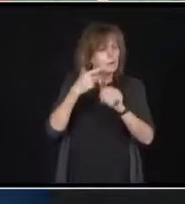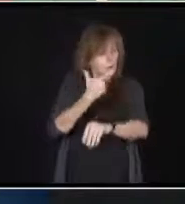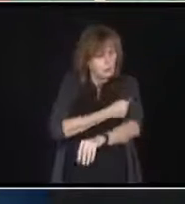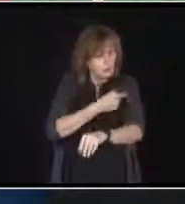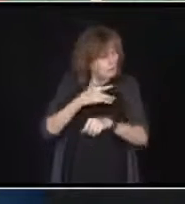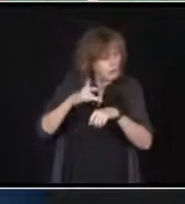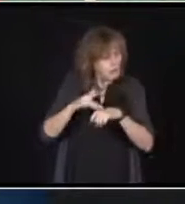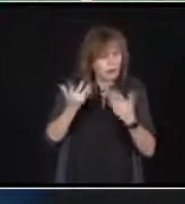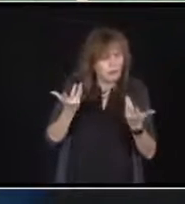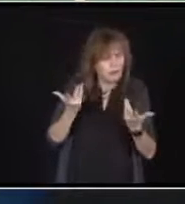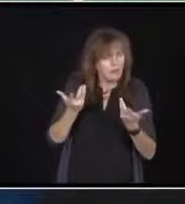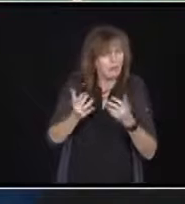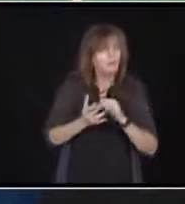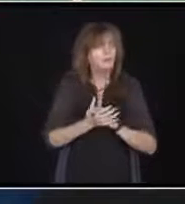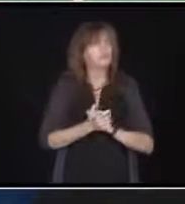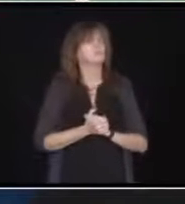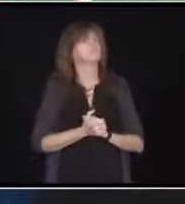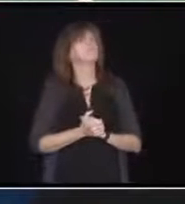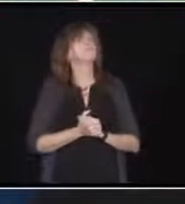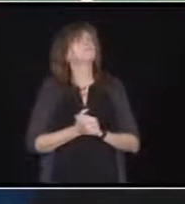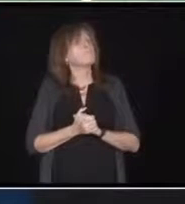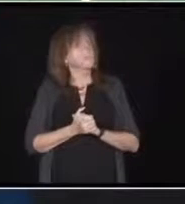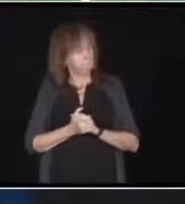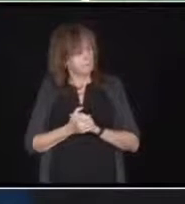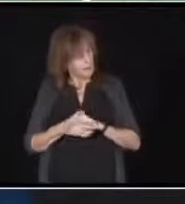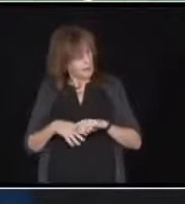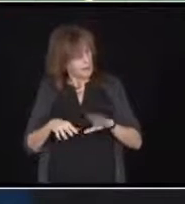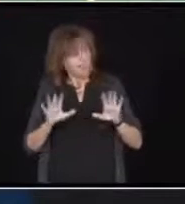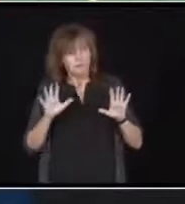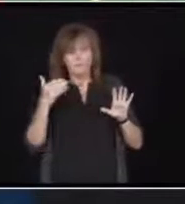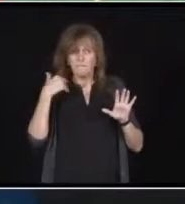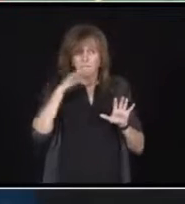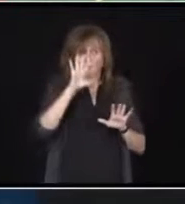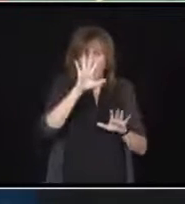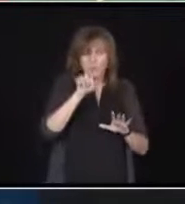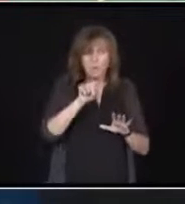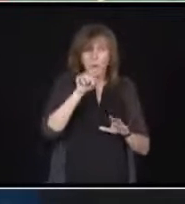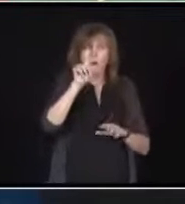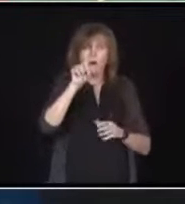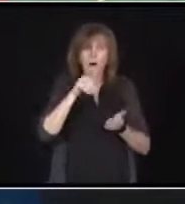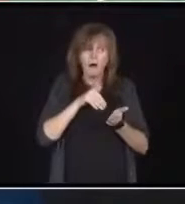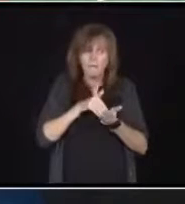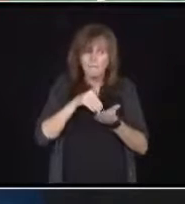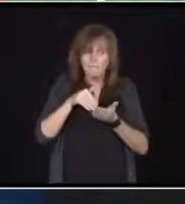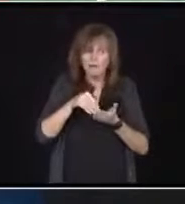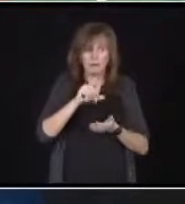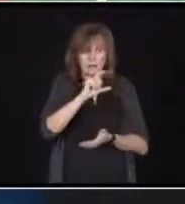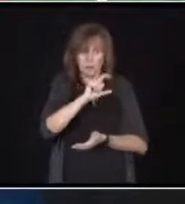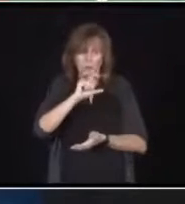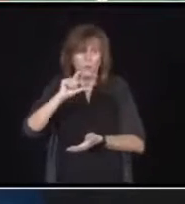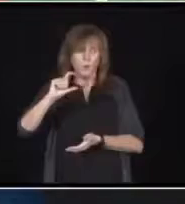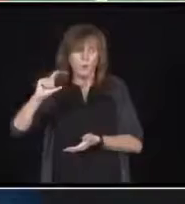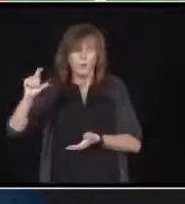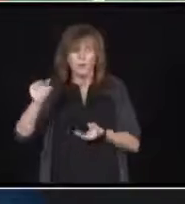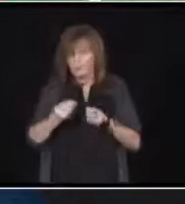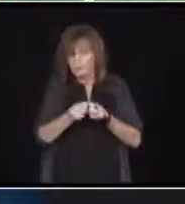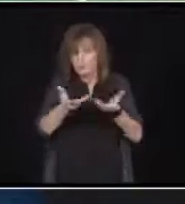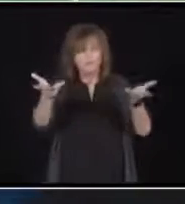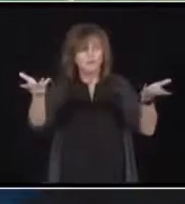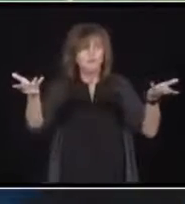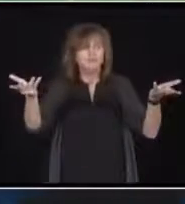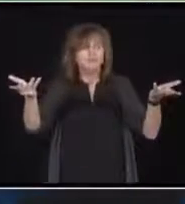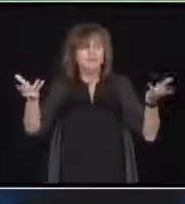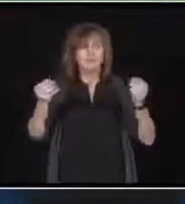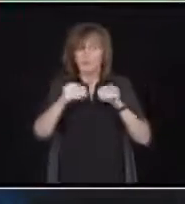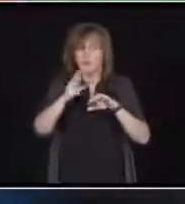be the best answer. I know there's 5.1 million doses that we're handing out, a lot higher than any other time, but I'll pass it over